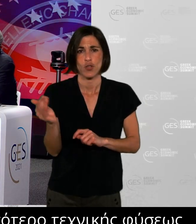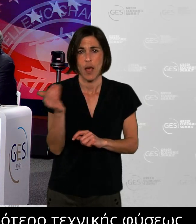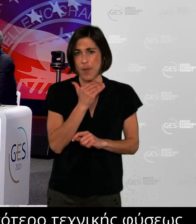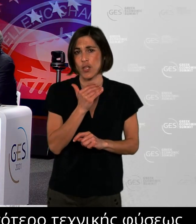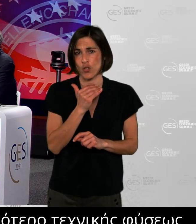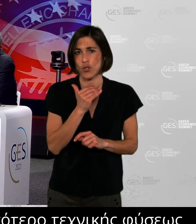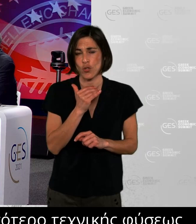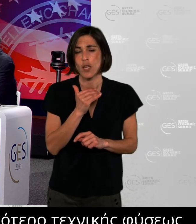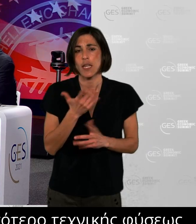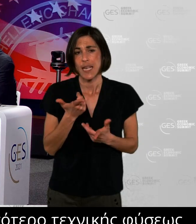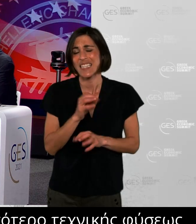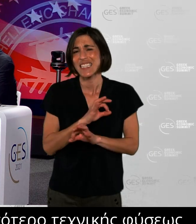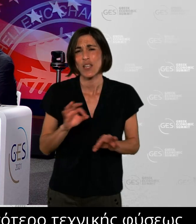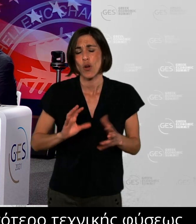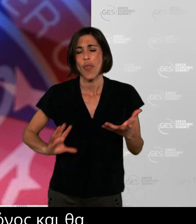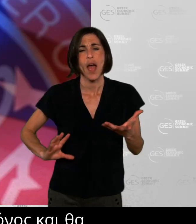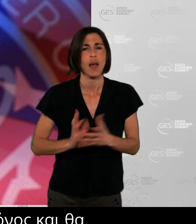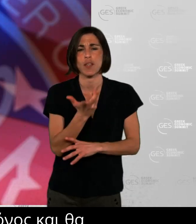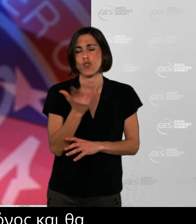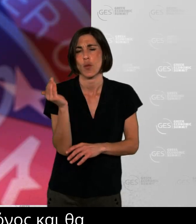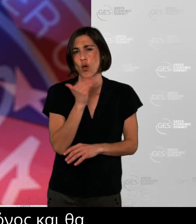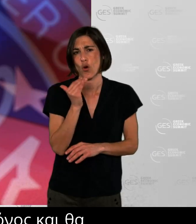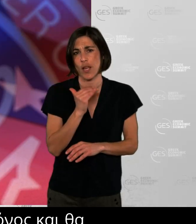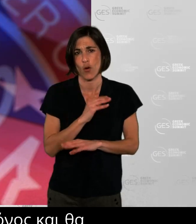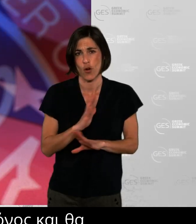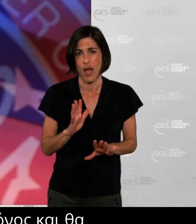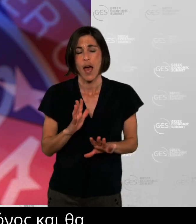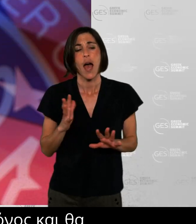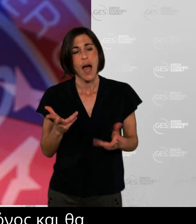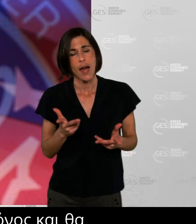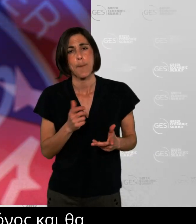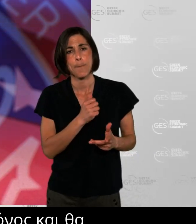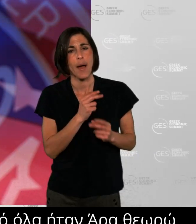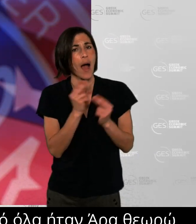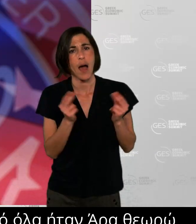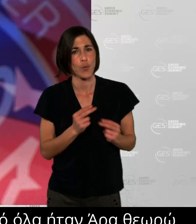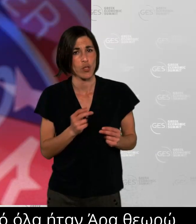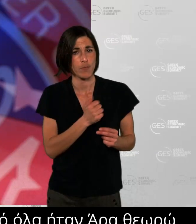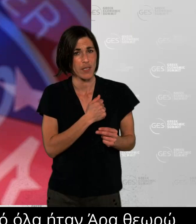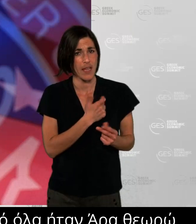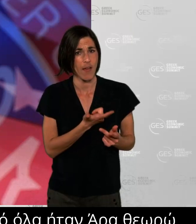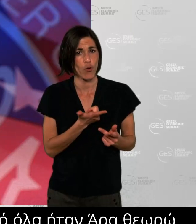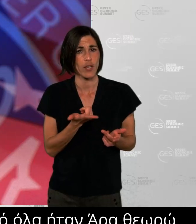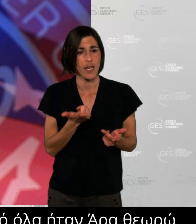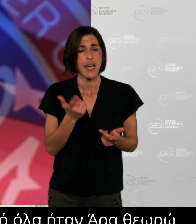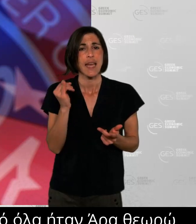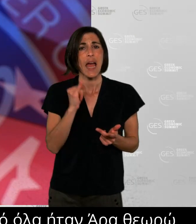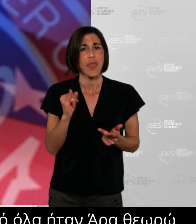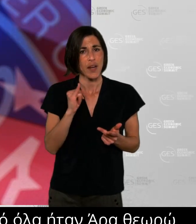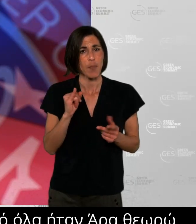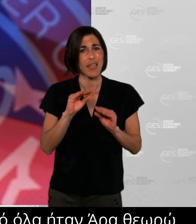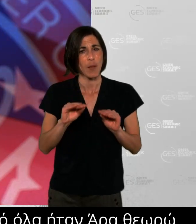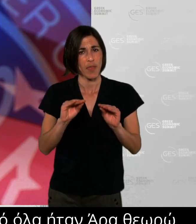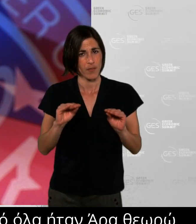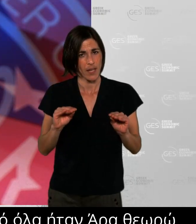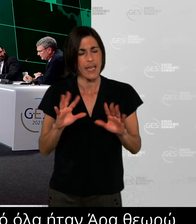I think the educational systems, educational institutions, need to be thinking at various levels from the earliest ages of children